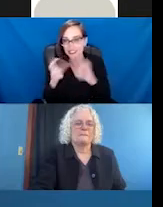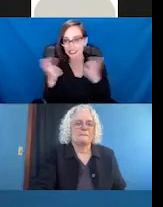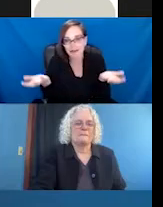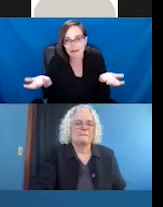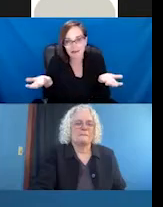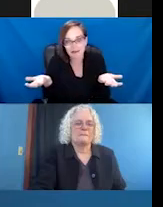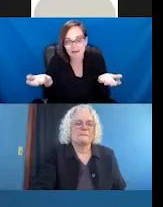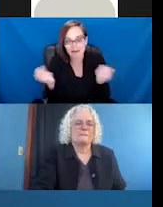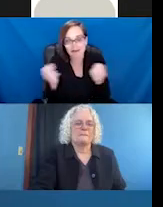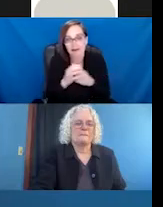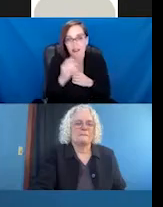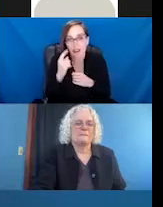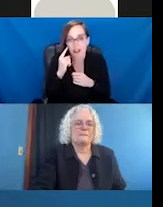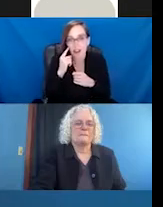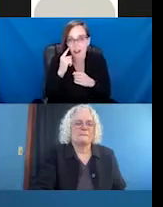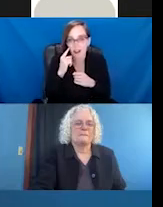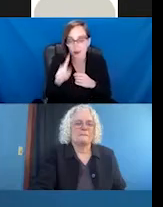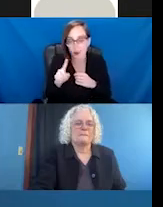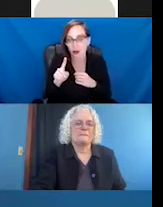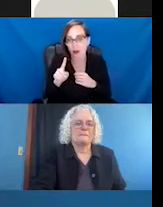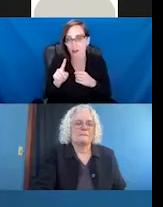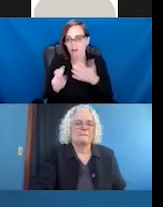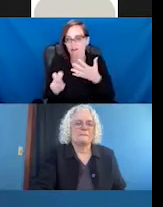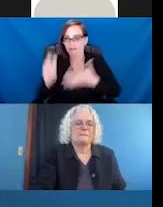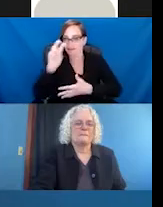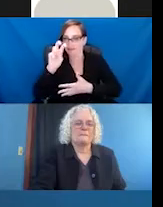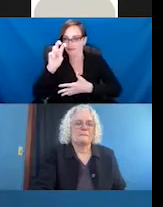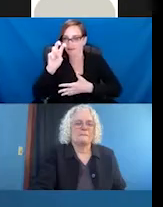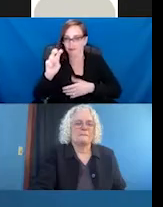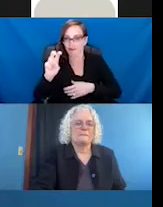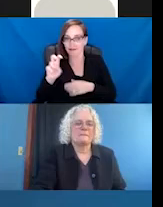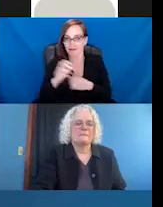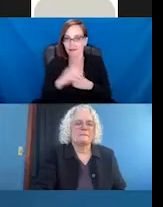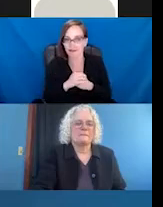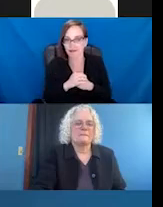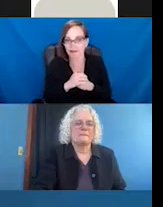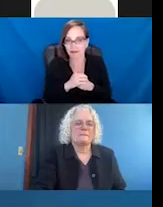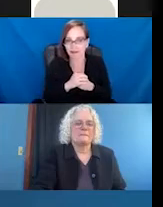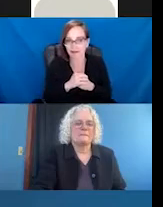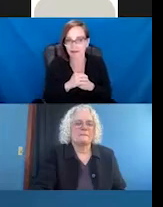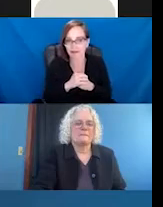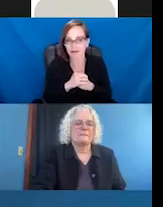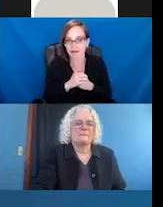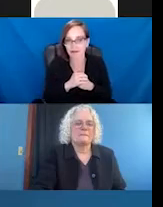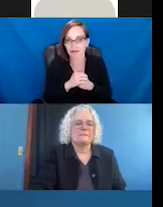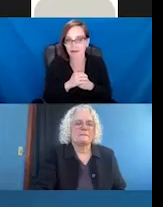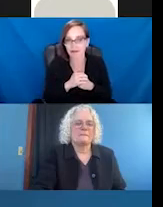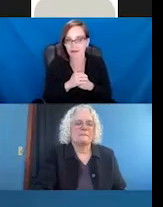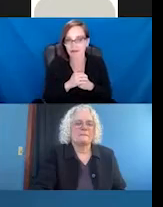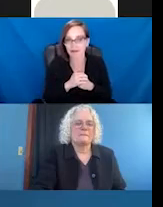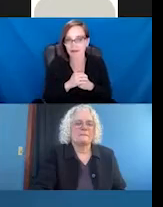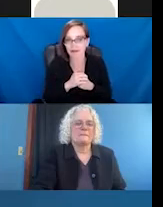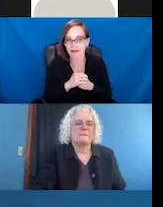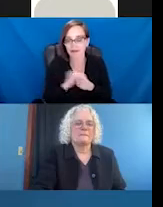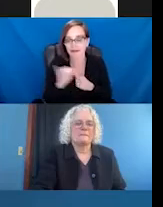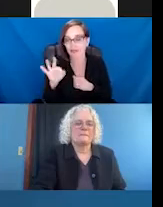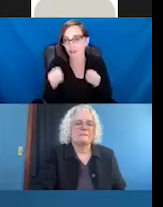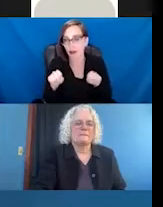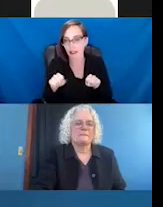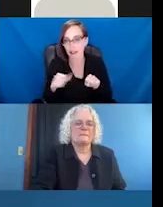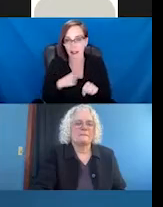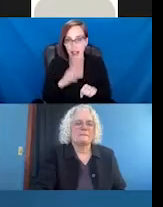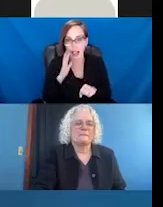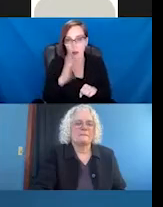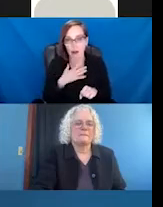and upskilling of healthcare workers and other things like that. To the degree possible, we would want to see that